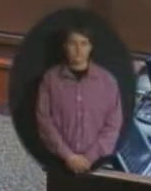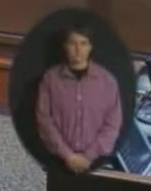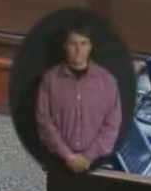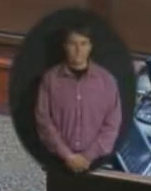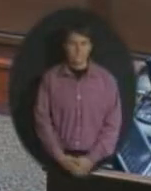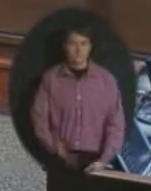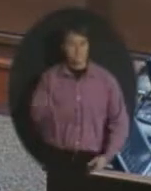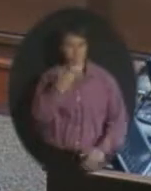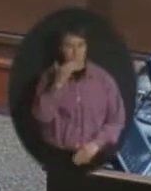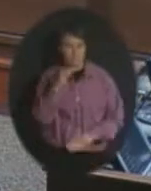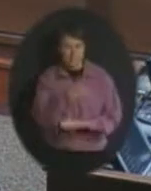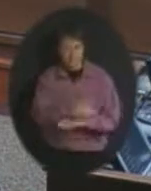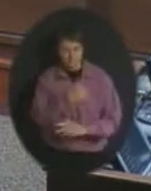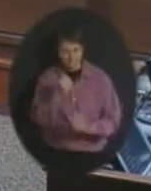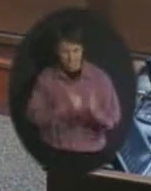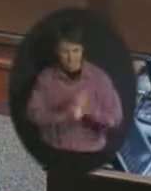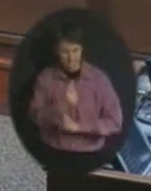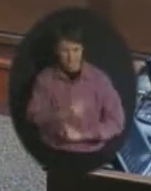Good evening, everyone.